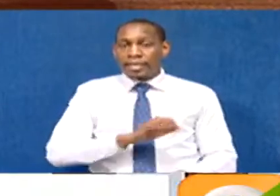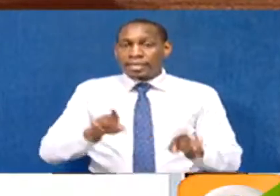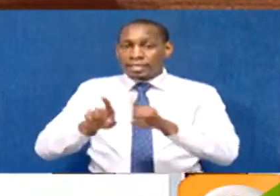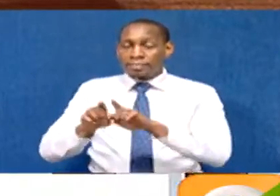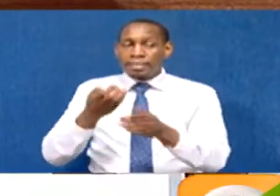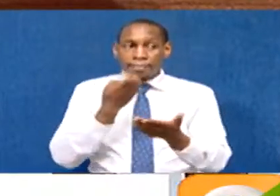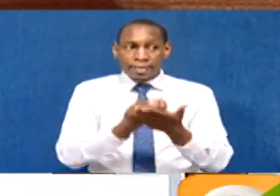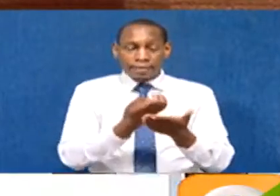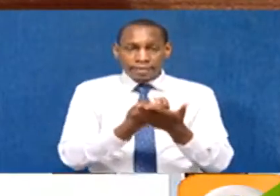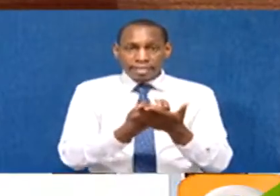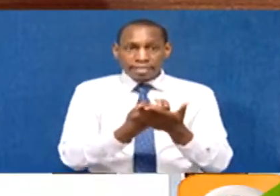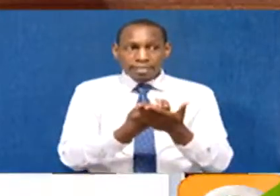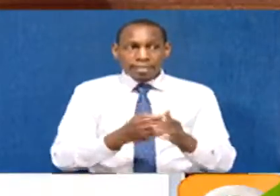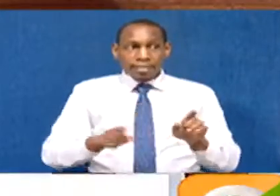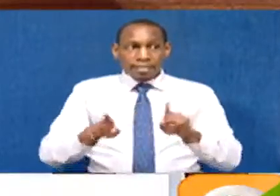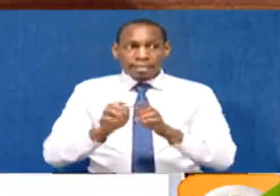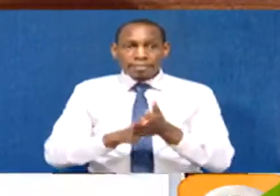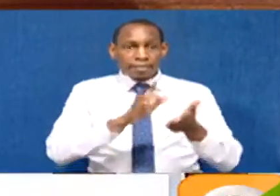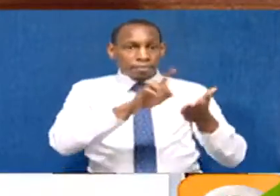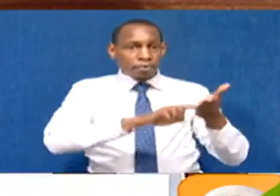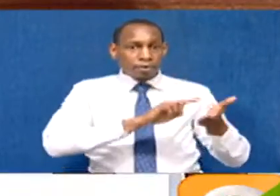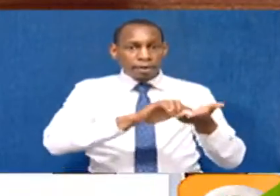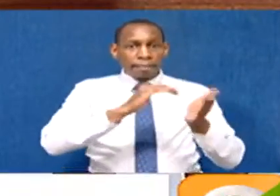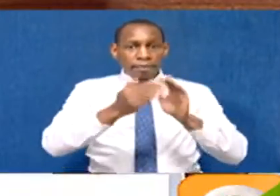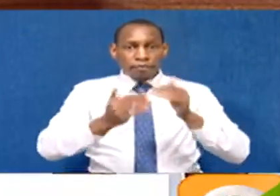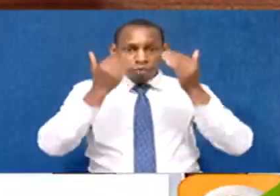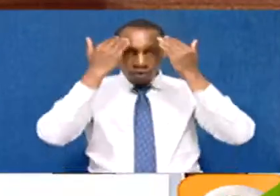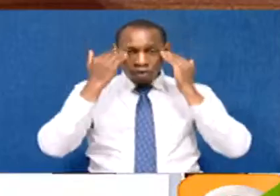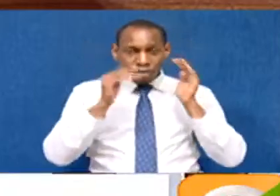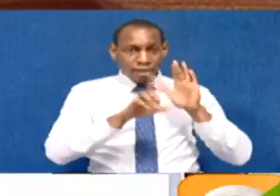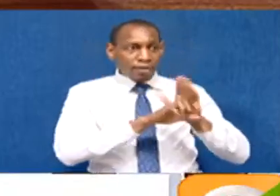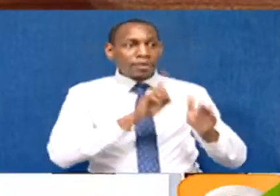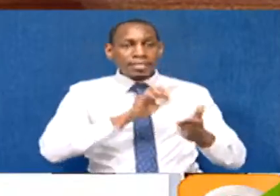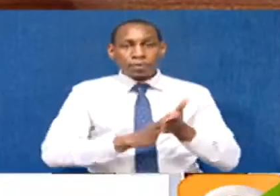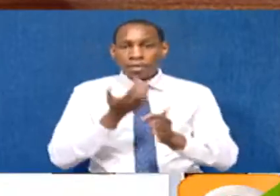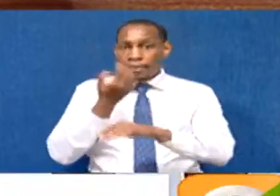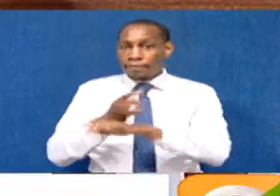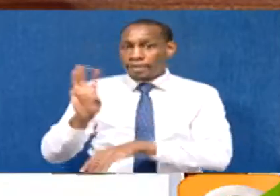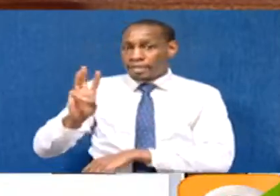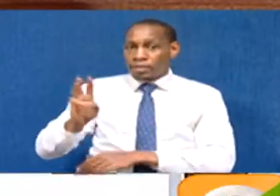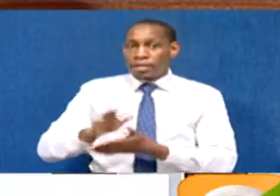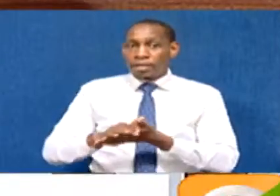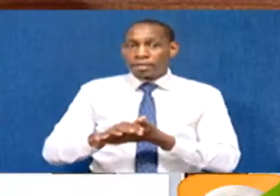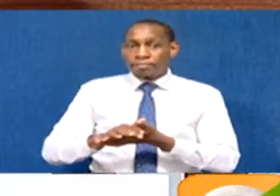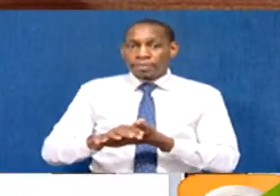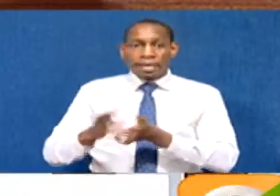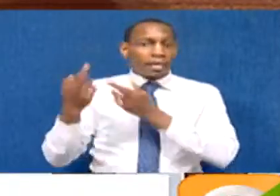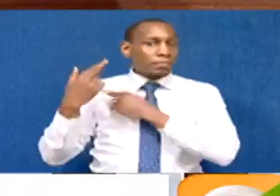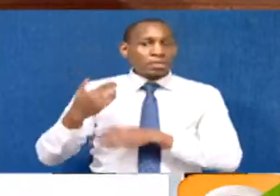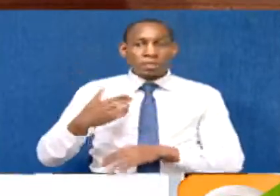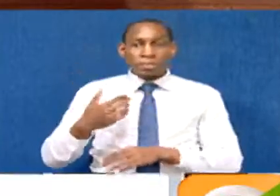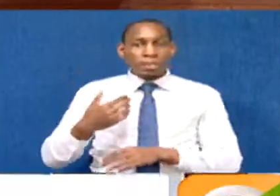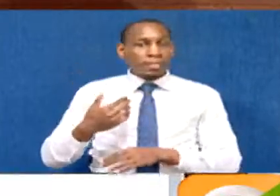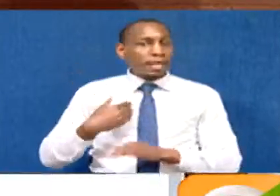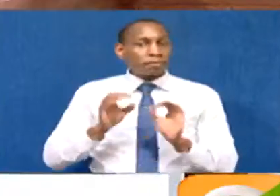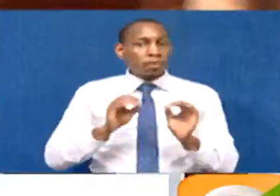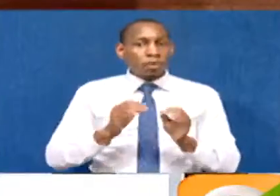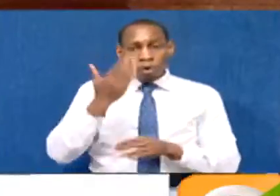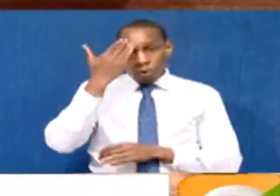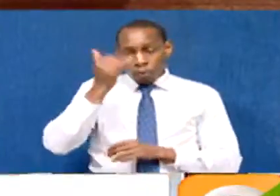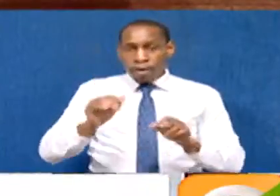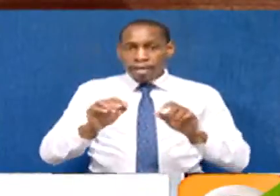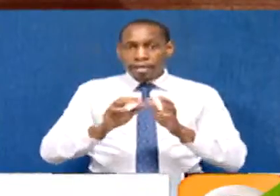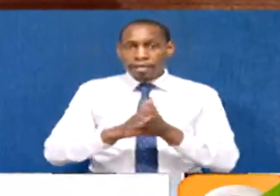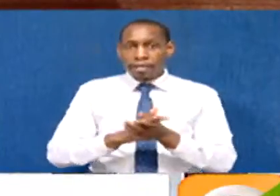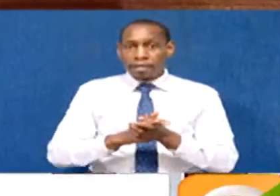very evidences. And he has been charged in a court of law. So are you saying Ferdinand Waititu did not do those things? So why would you say